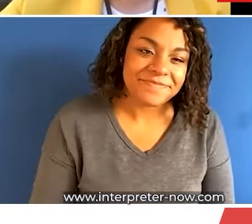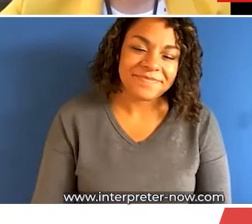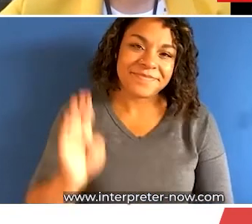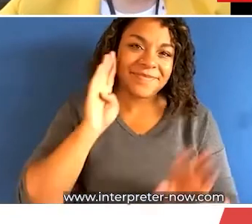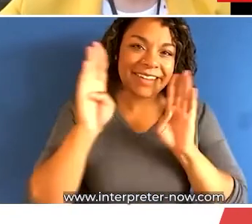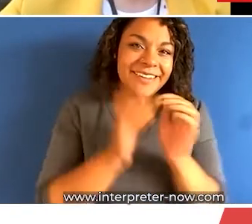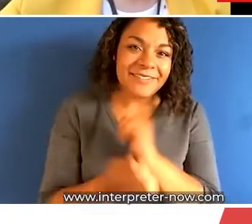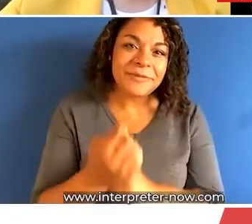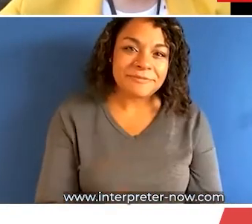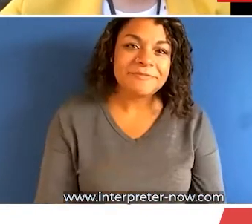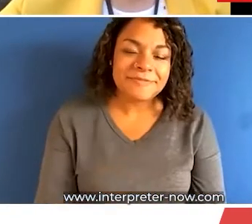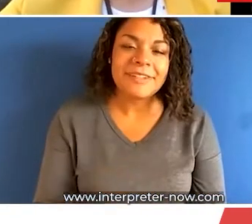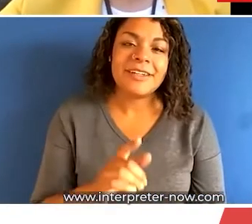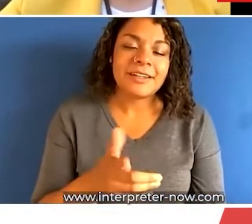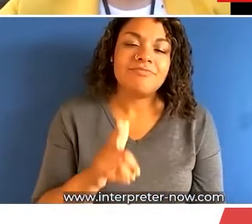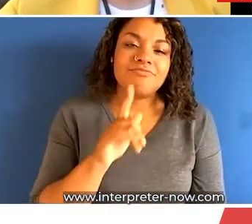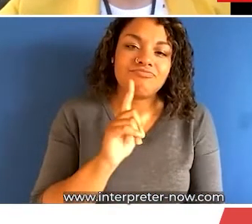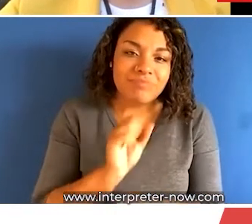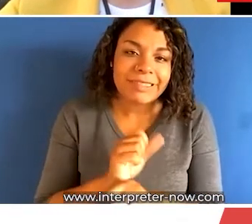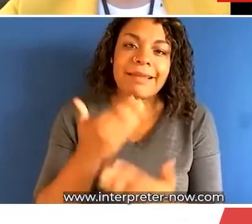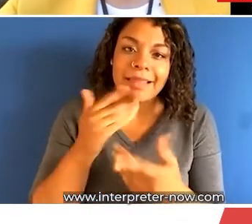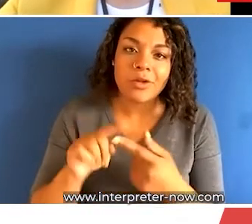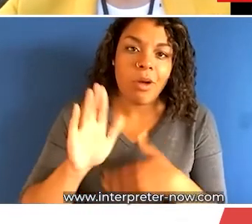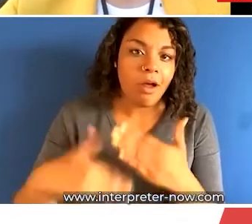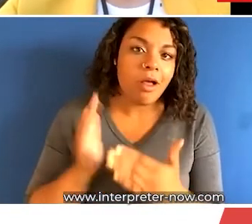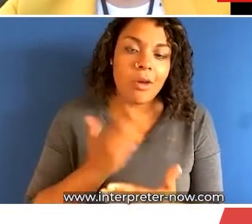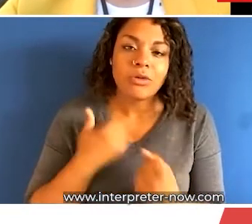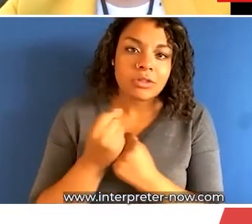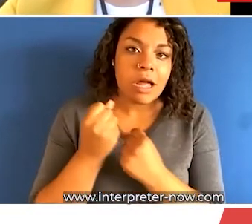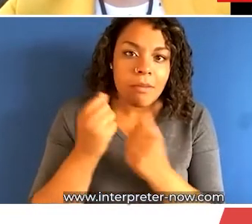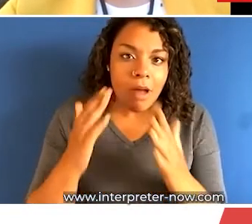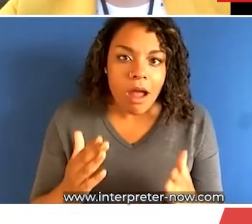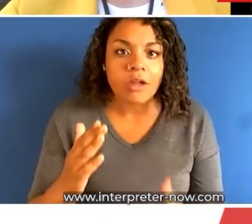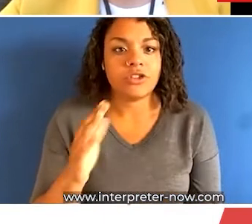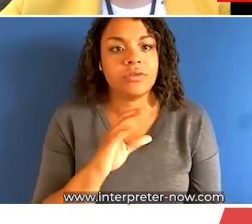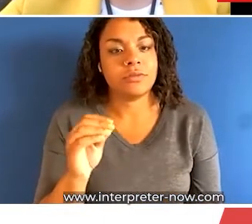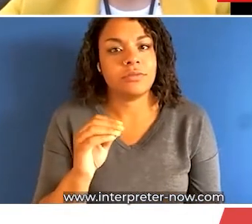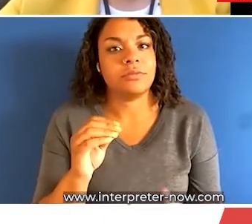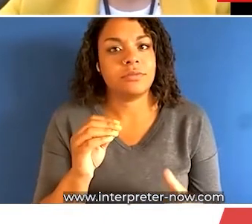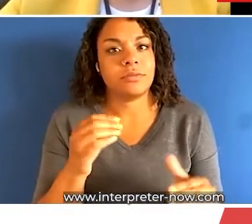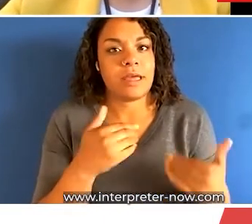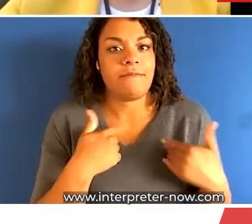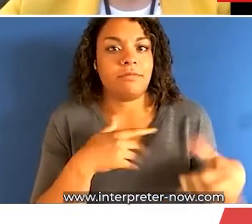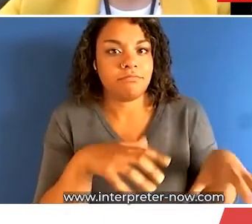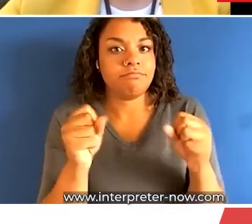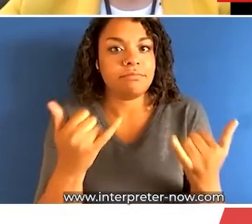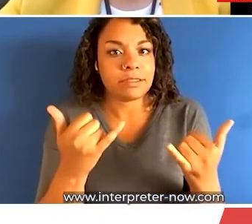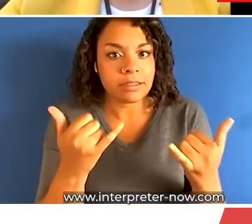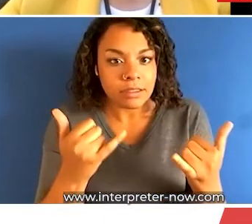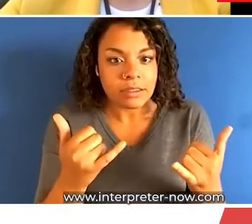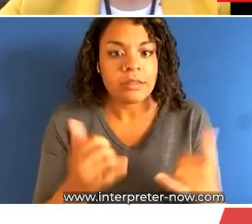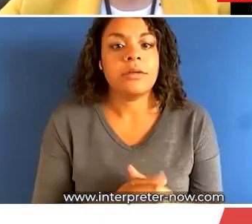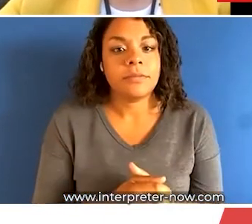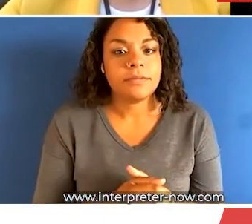Hello, everyone. Truly, thank you to all the sponsors, to all the attendees for coming today to listen to